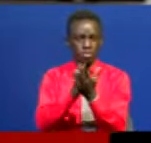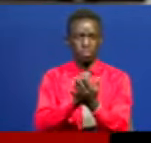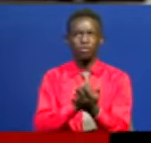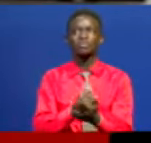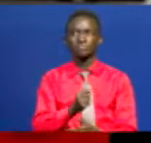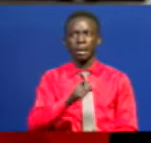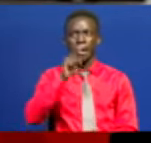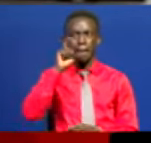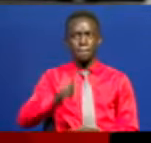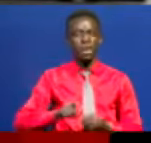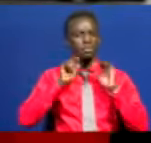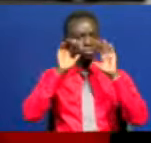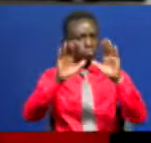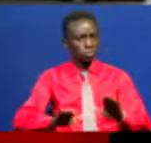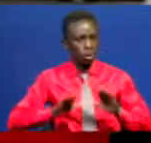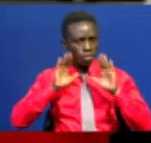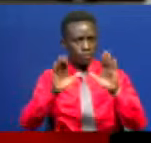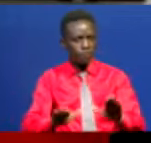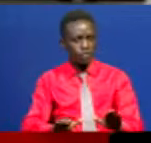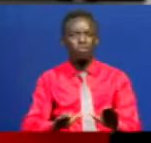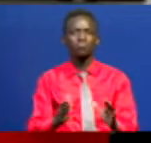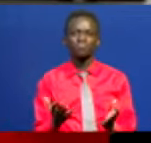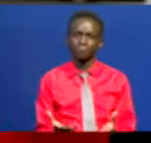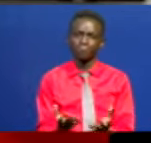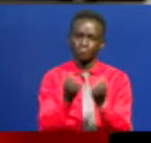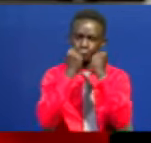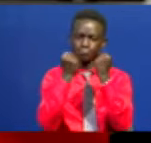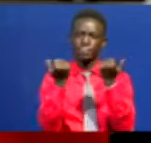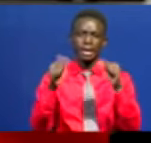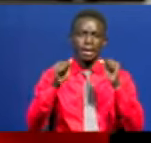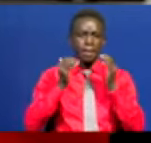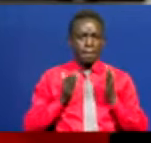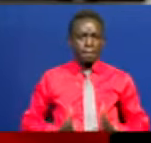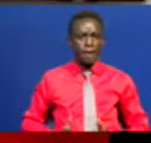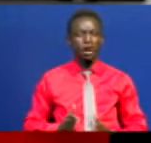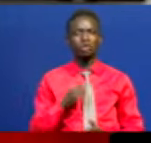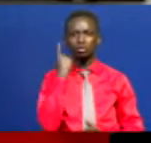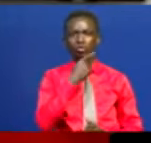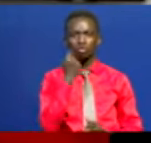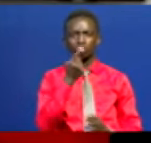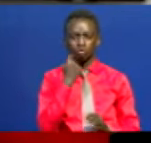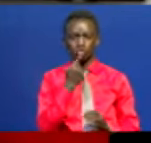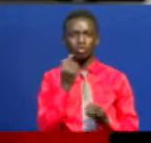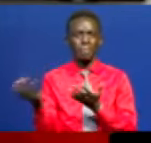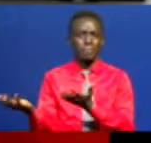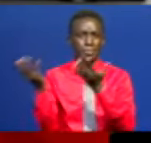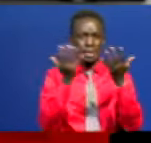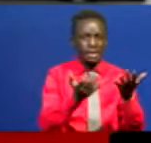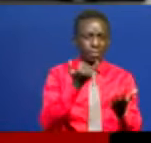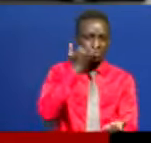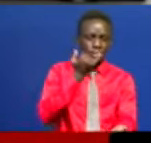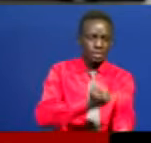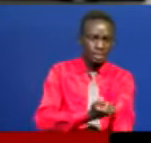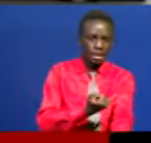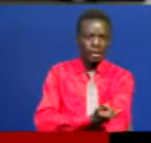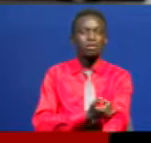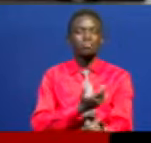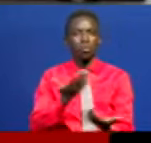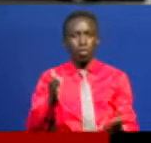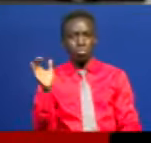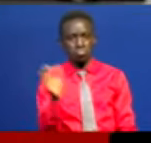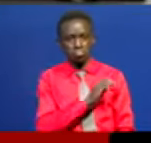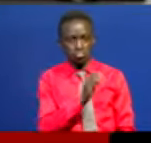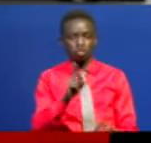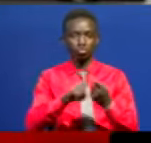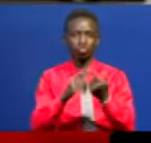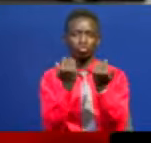lookout and apprehend anyone found exposing school children to drugs and substance abuse. Kindiki has also directed that